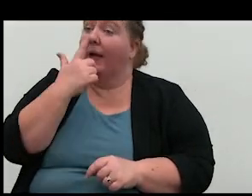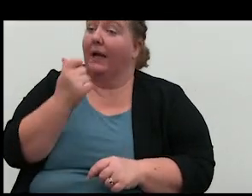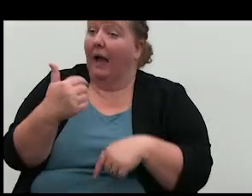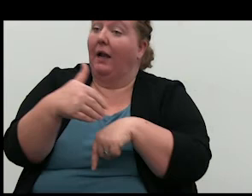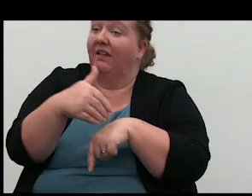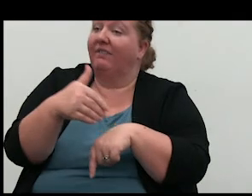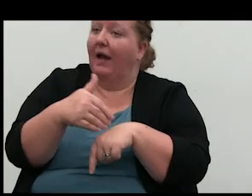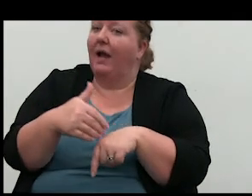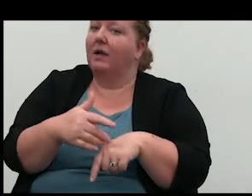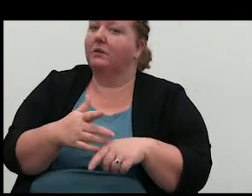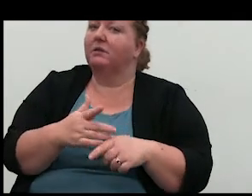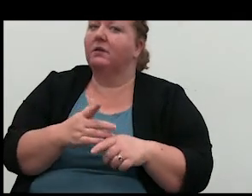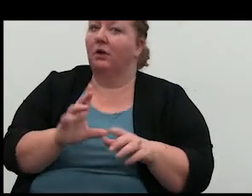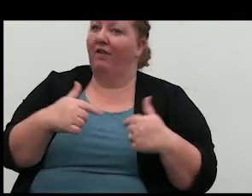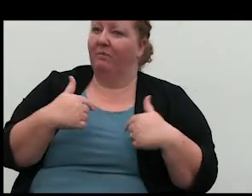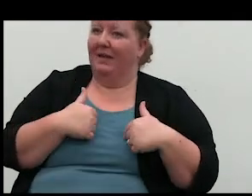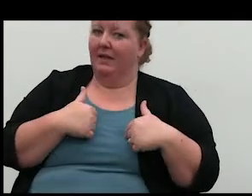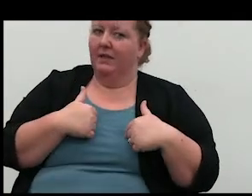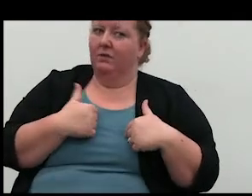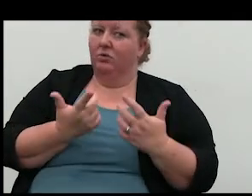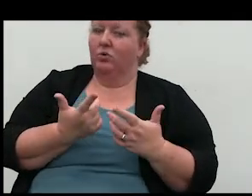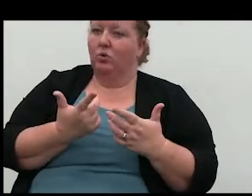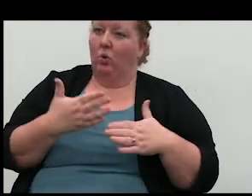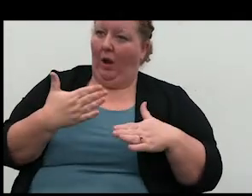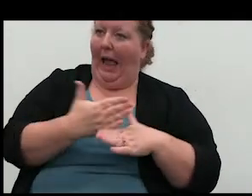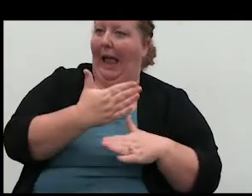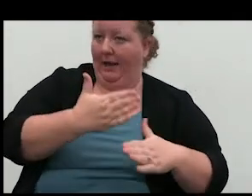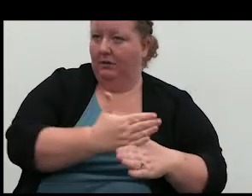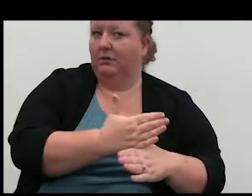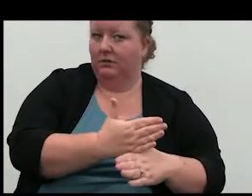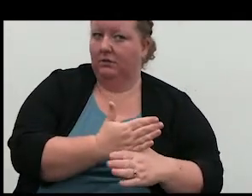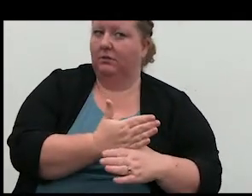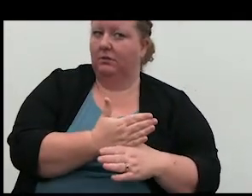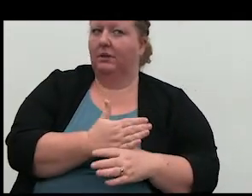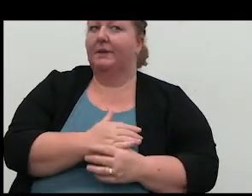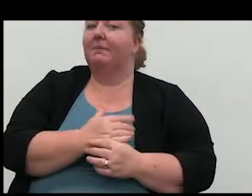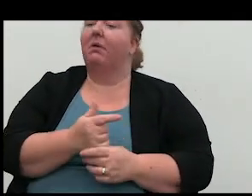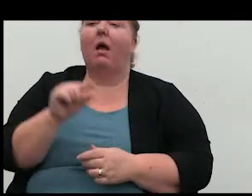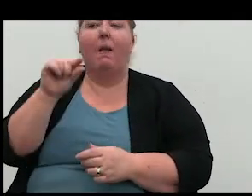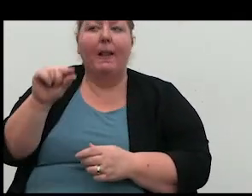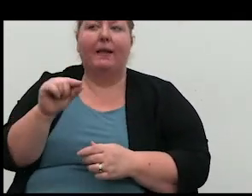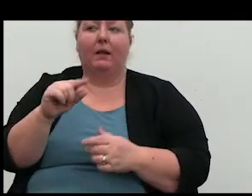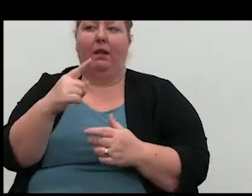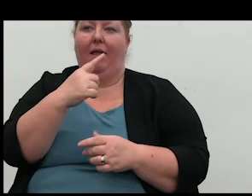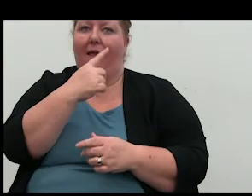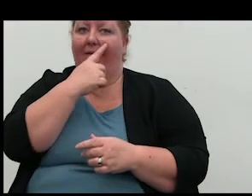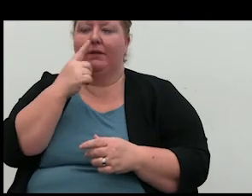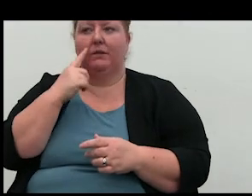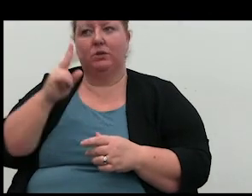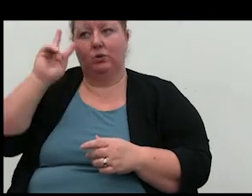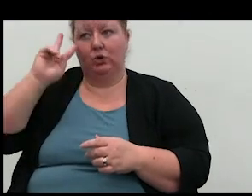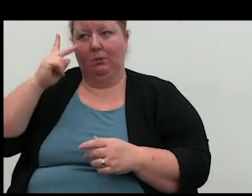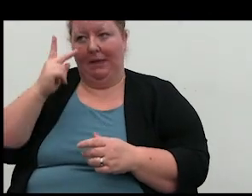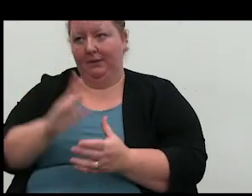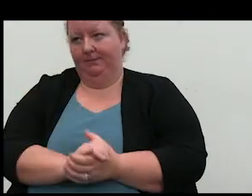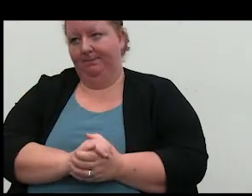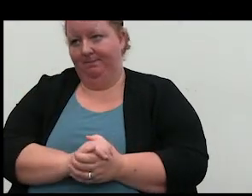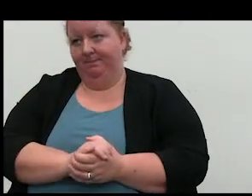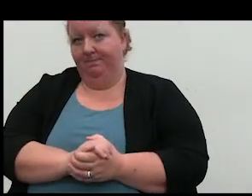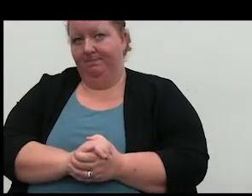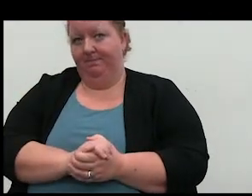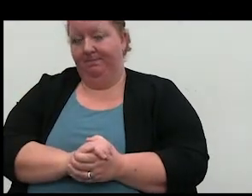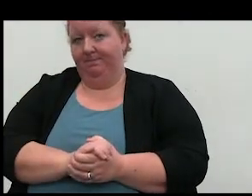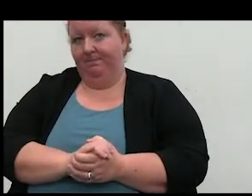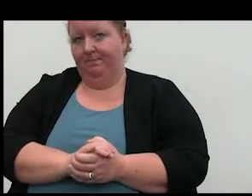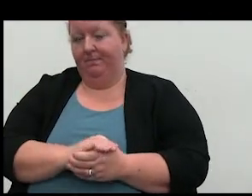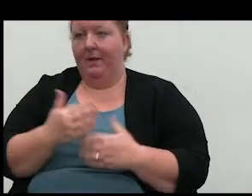making me more or less likely to actually impact on what you think. But there's very little evidence that it changes your mind. But I think